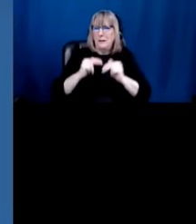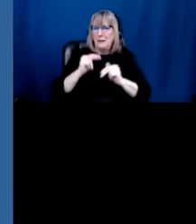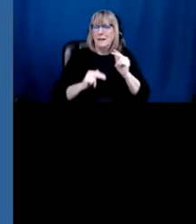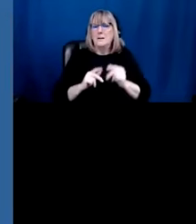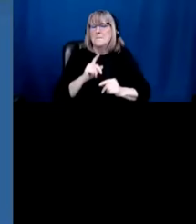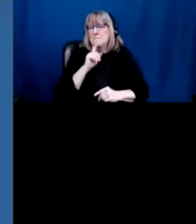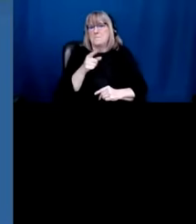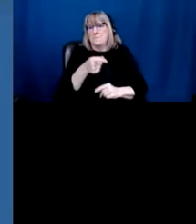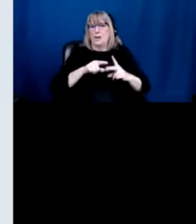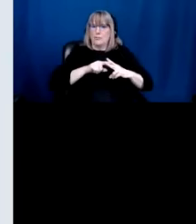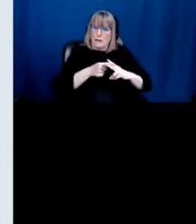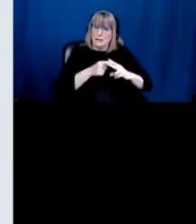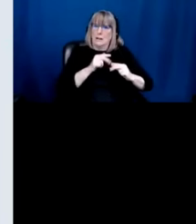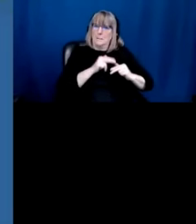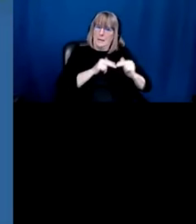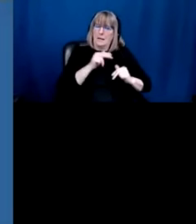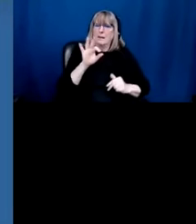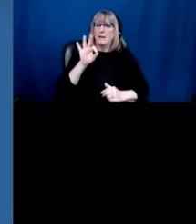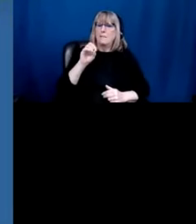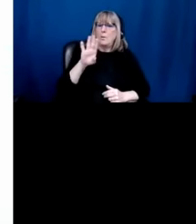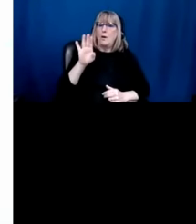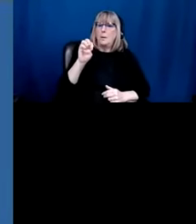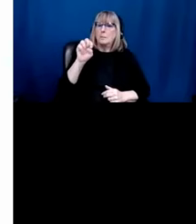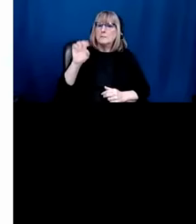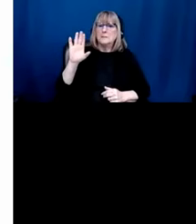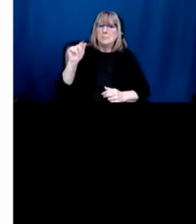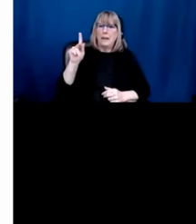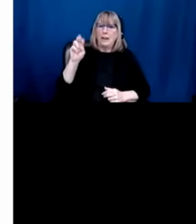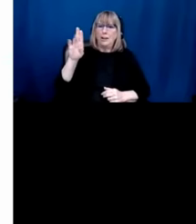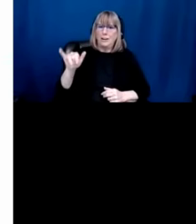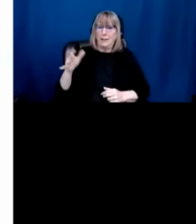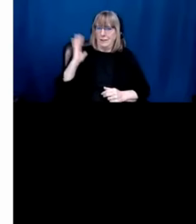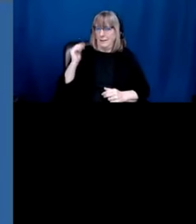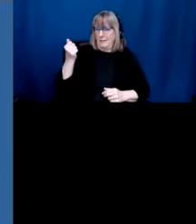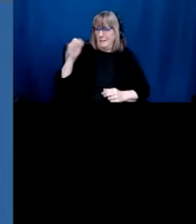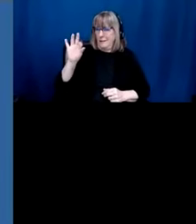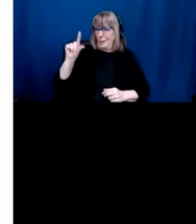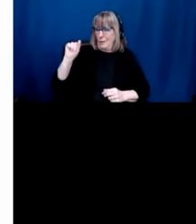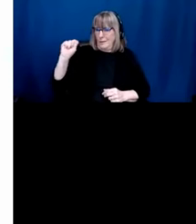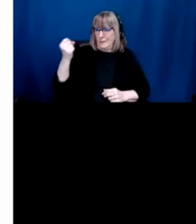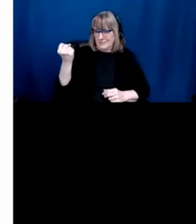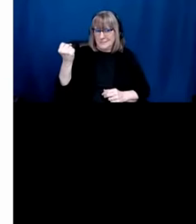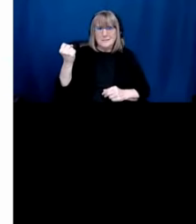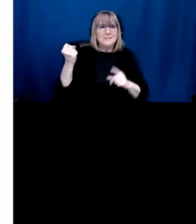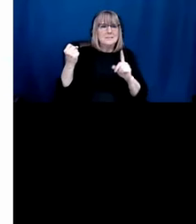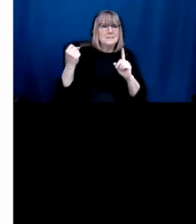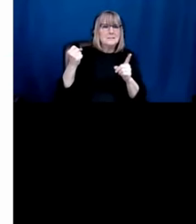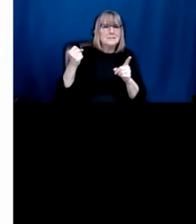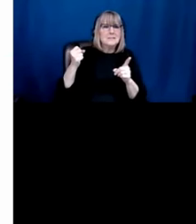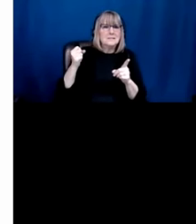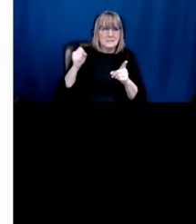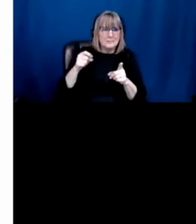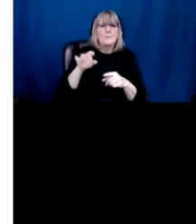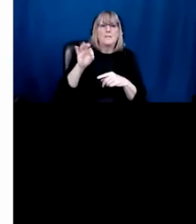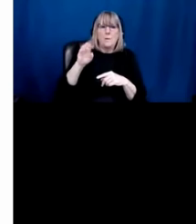was actually originally built as the Forbes Bakery in the 1920s. And then, yep. Era una